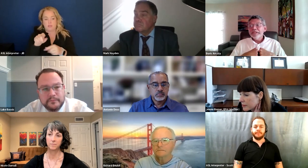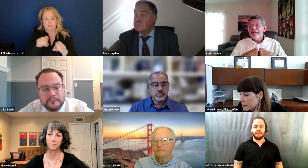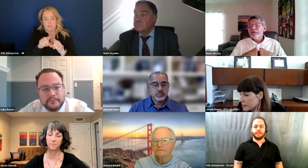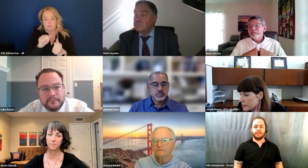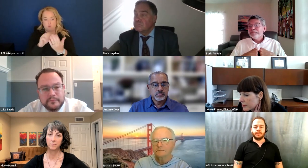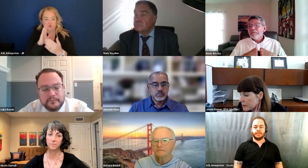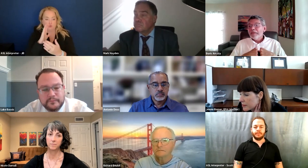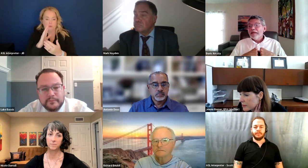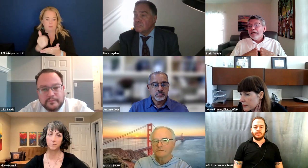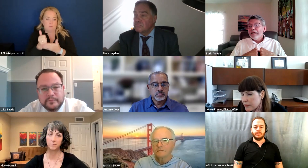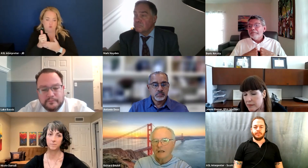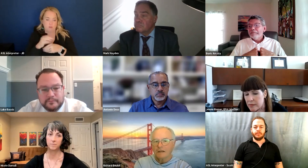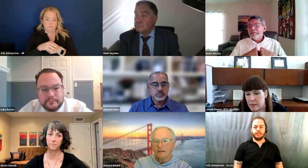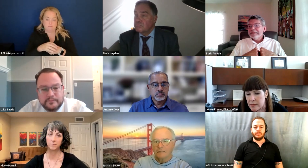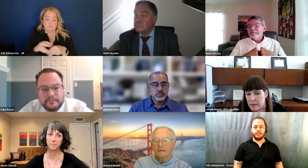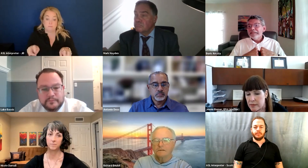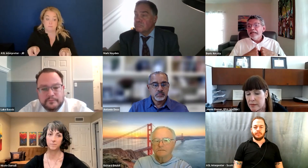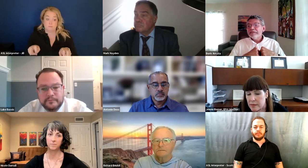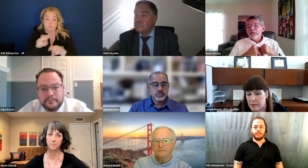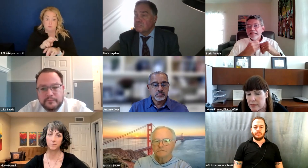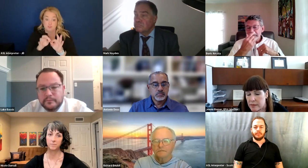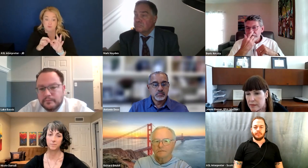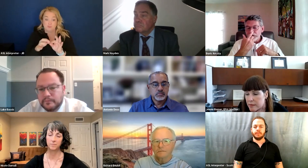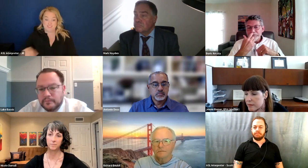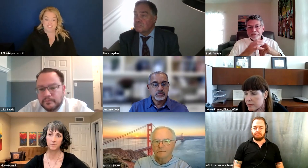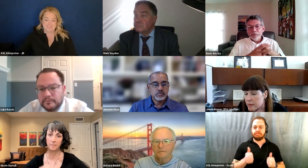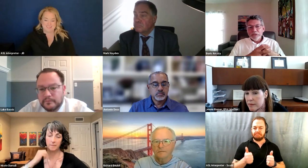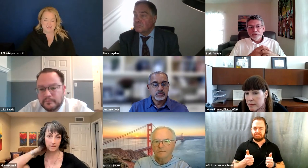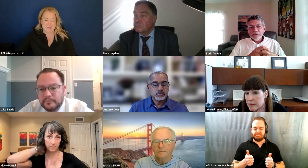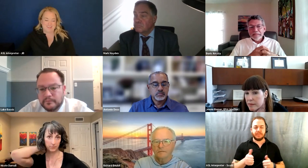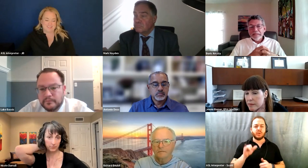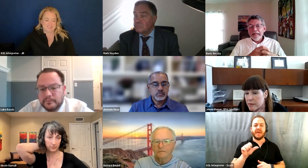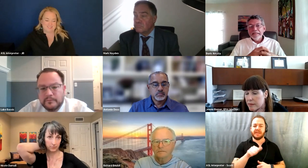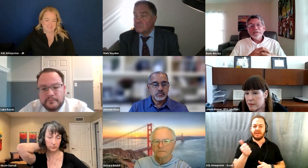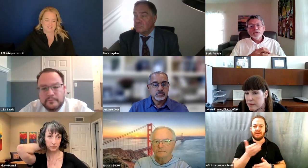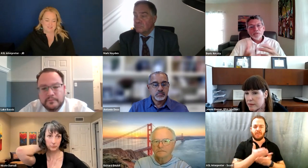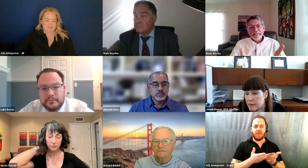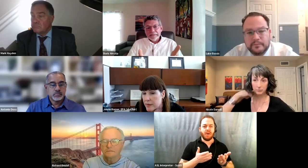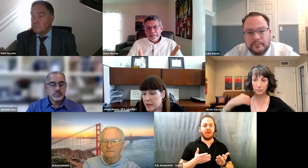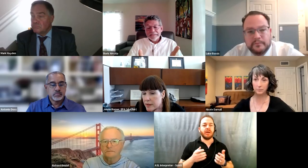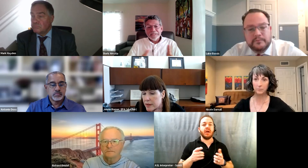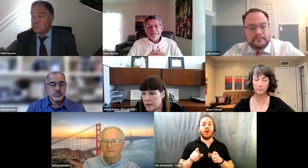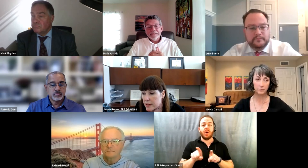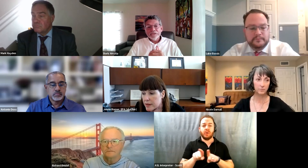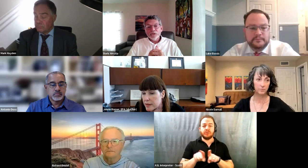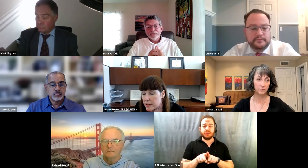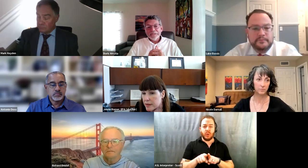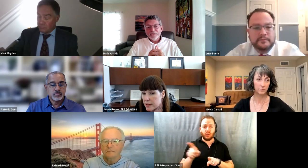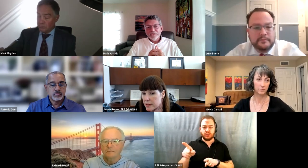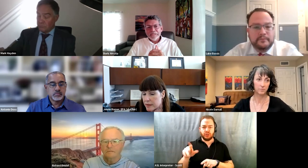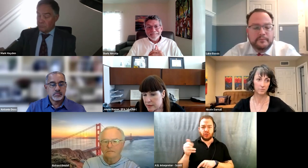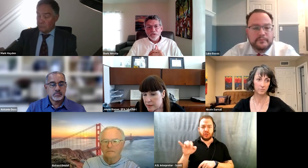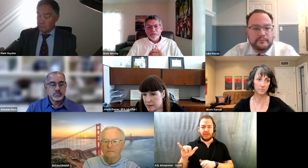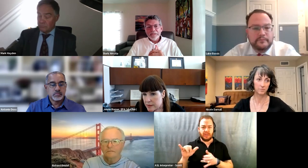be really helpful. But yeah, so that's the other piece I wanted to add here. And then also, like Jenny said, there is